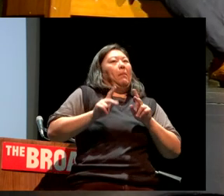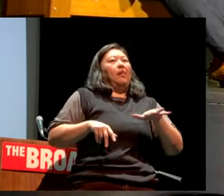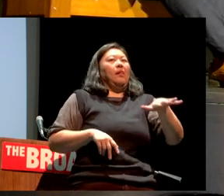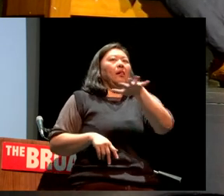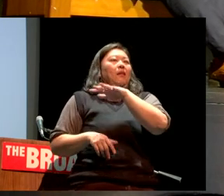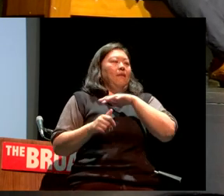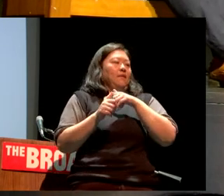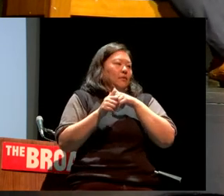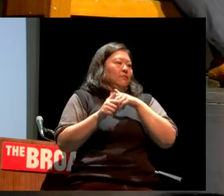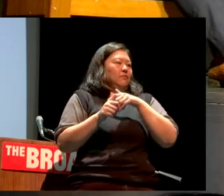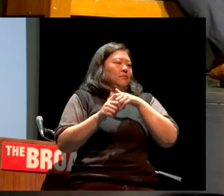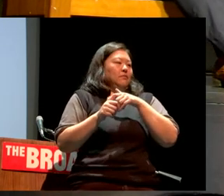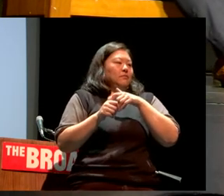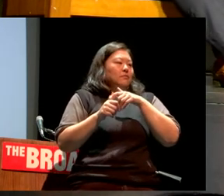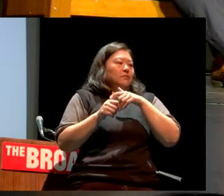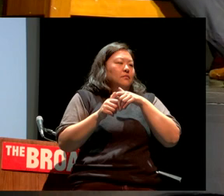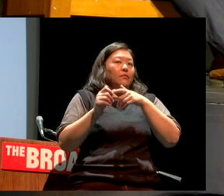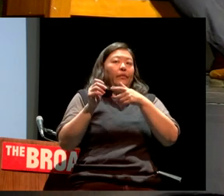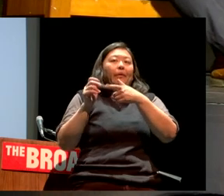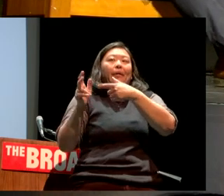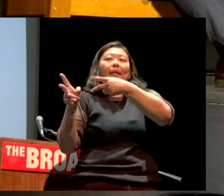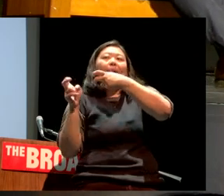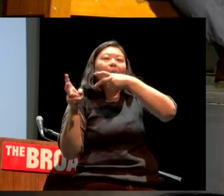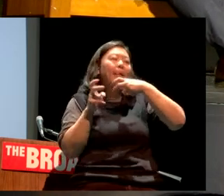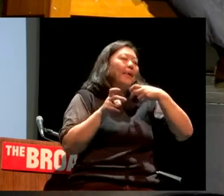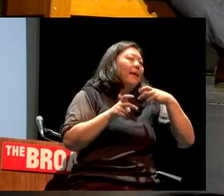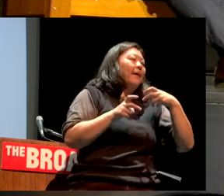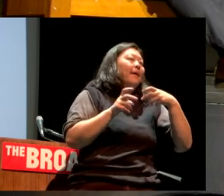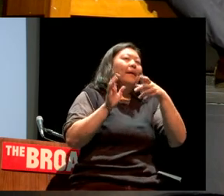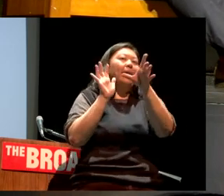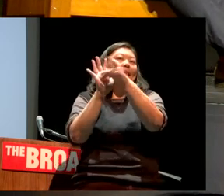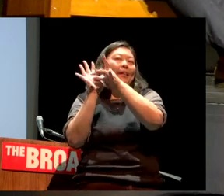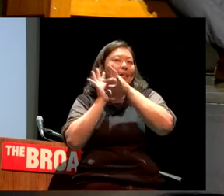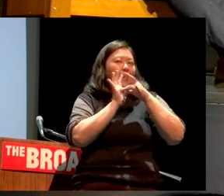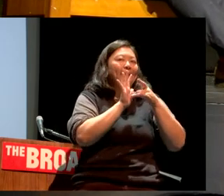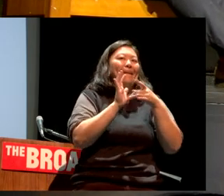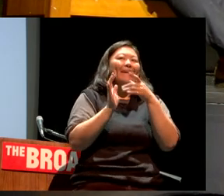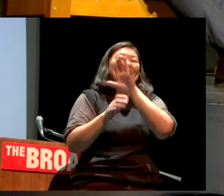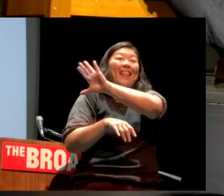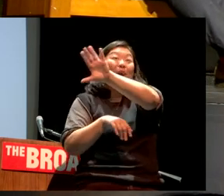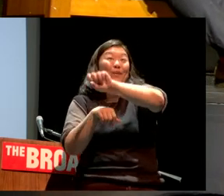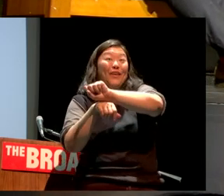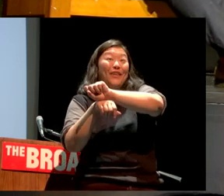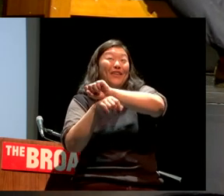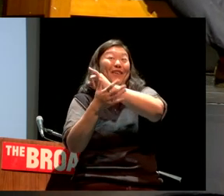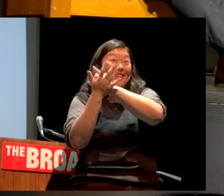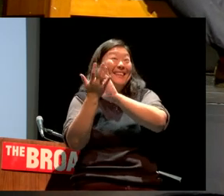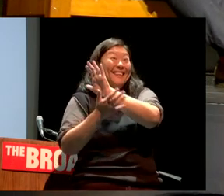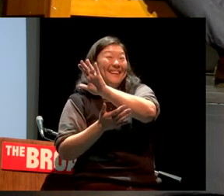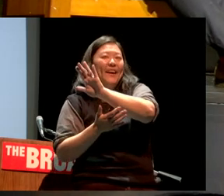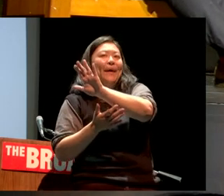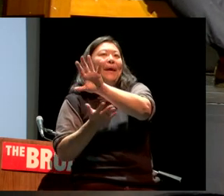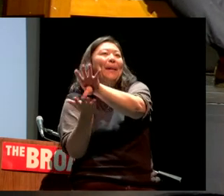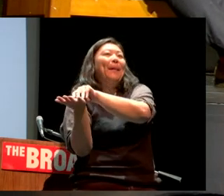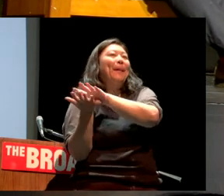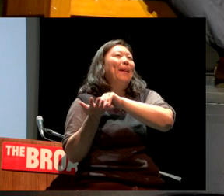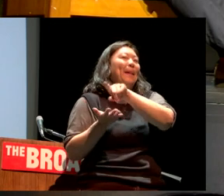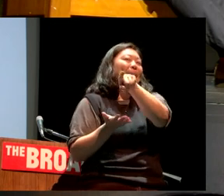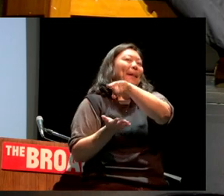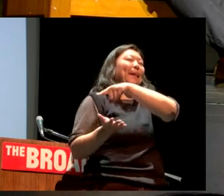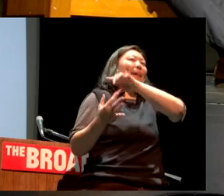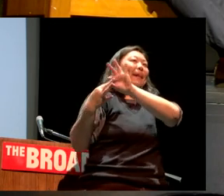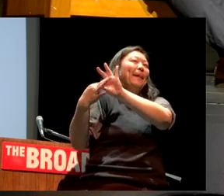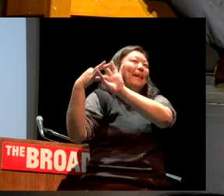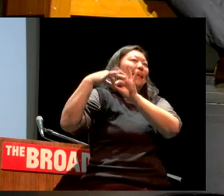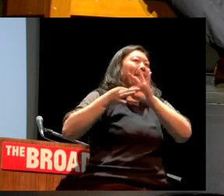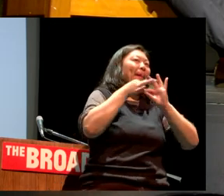culture and meme culture. But that's part, I think, of the movement as well of, you know, even though you can make it easily and you can copy